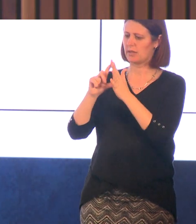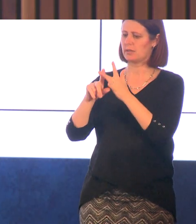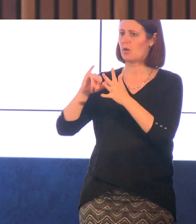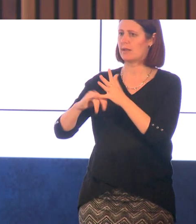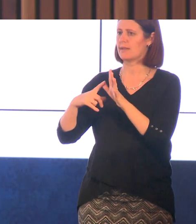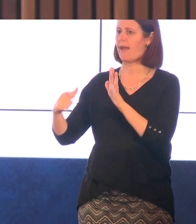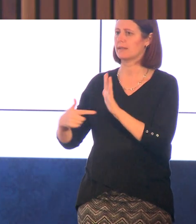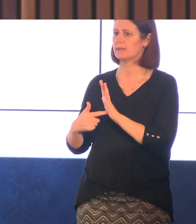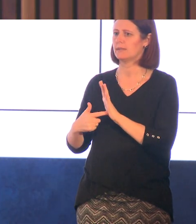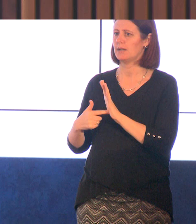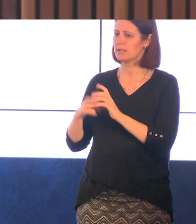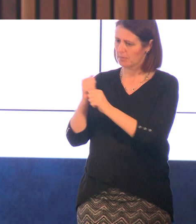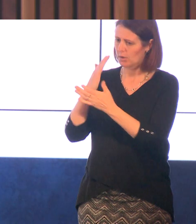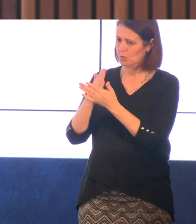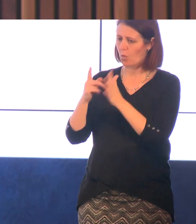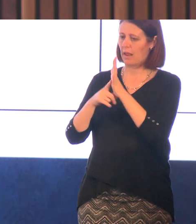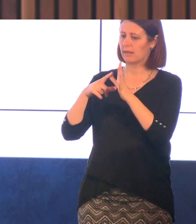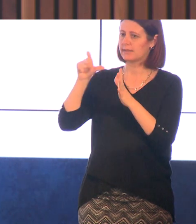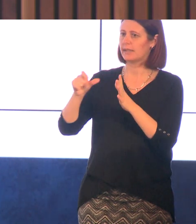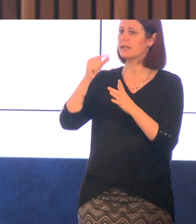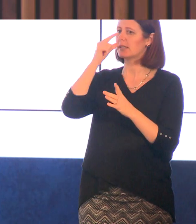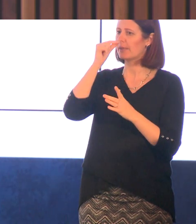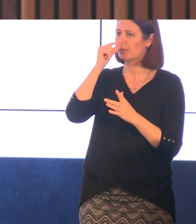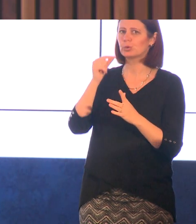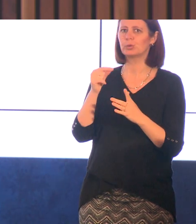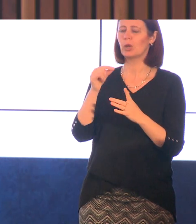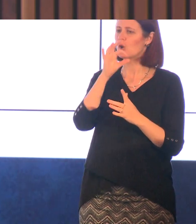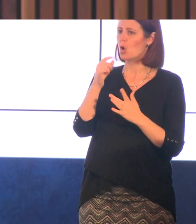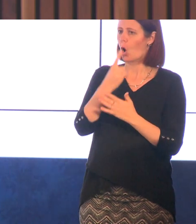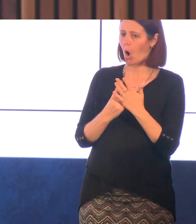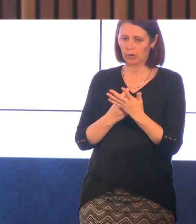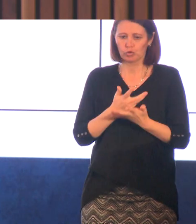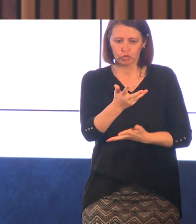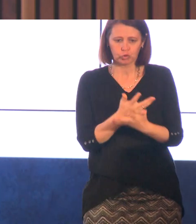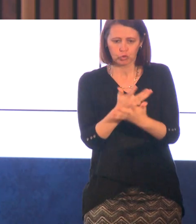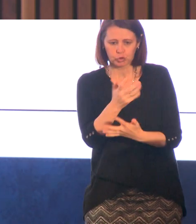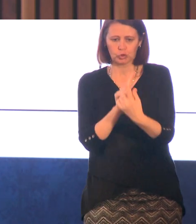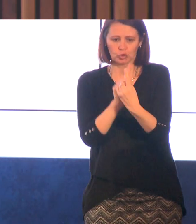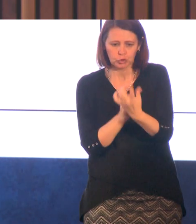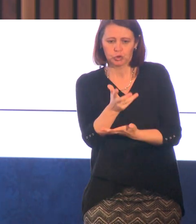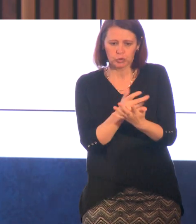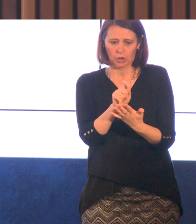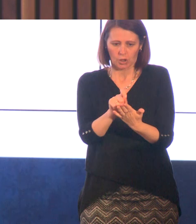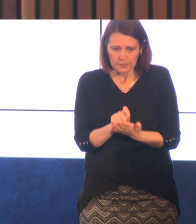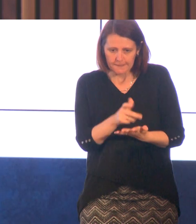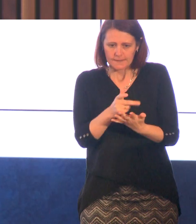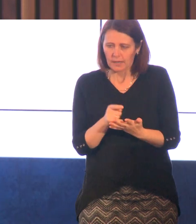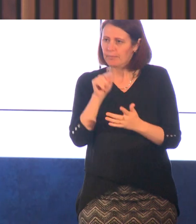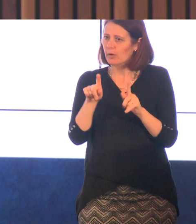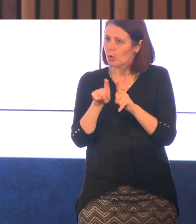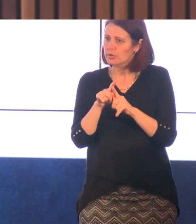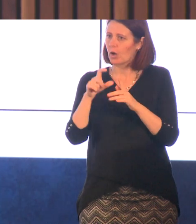Act to allow local area coordinators to not just sit with participants, but also to be delegates of